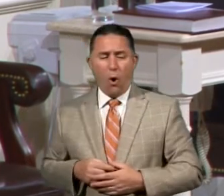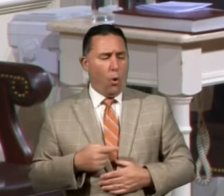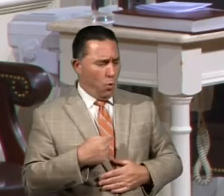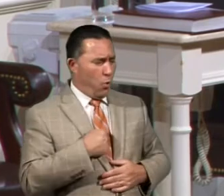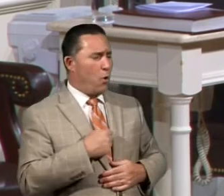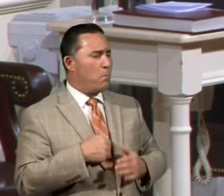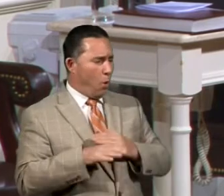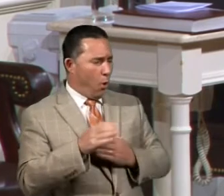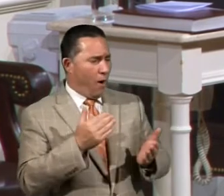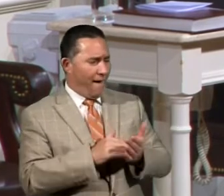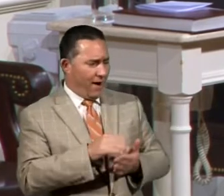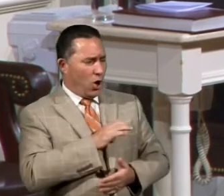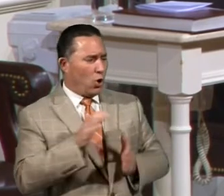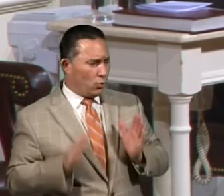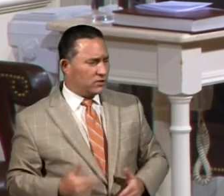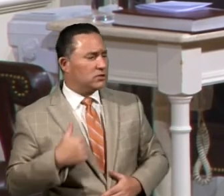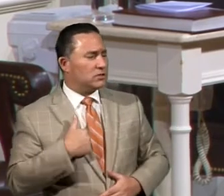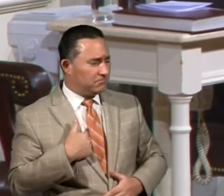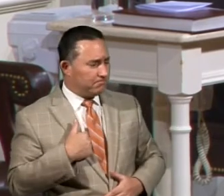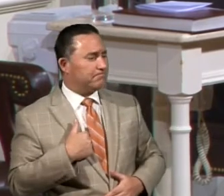says, I'm a born-again Christian.